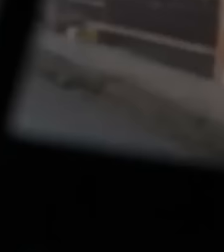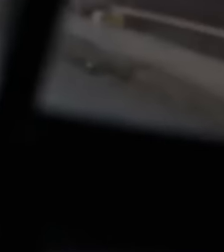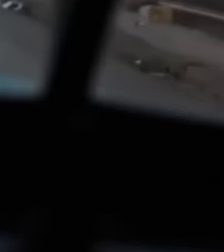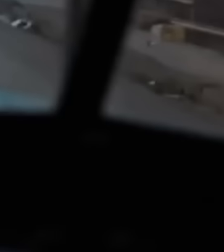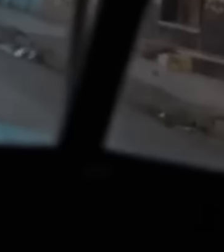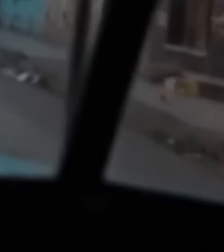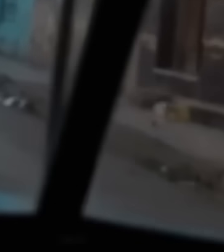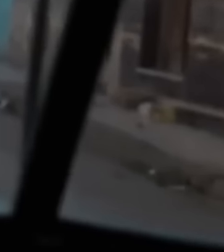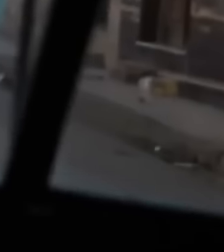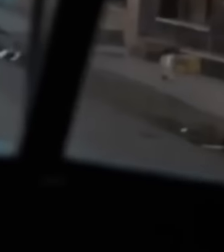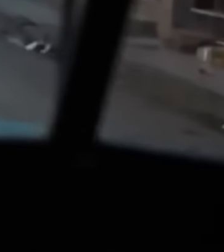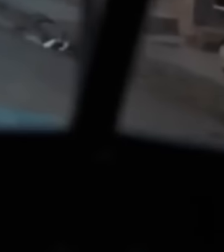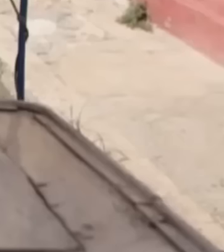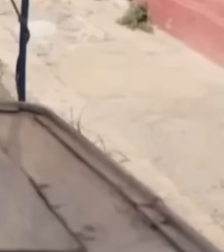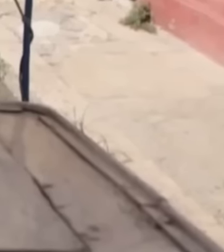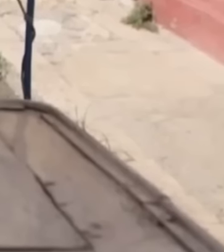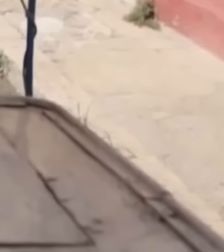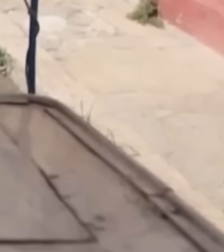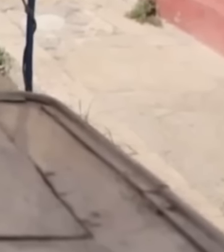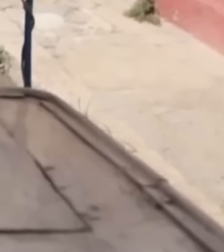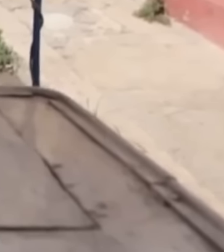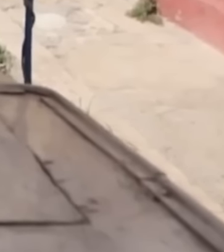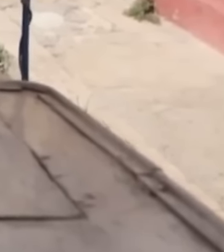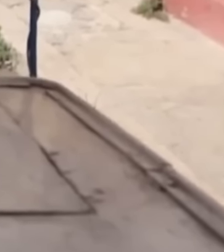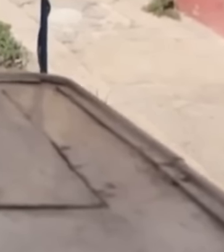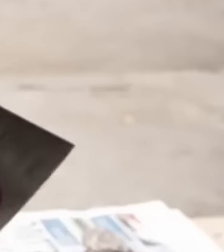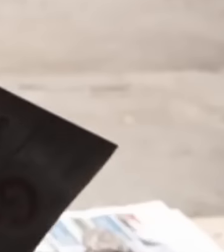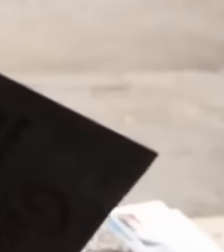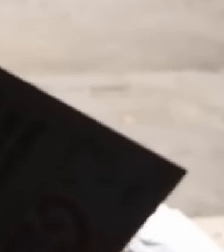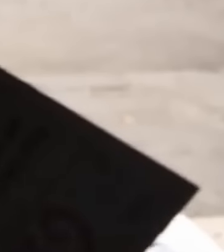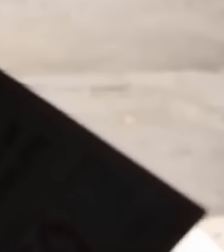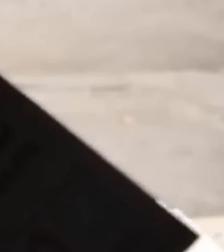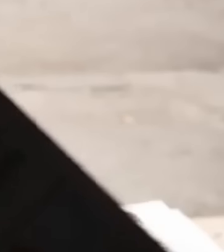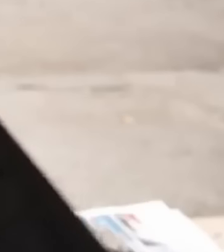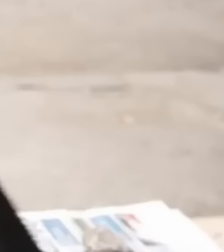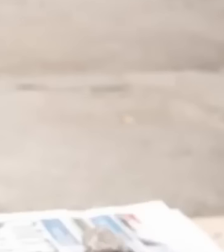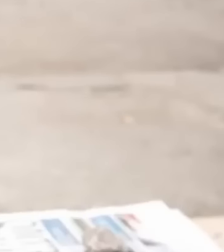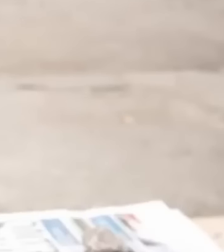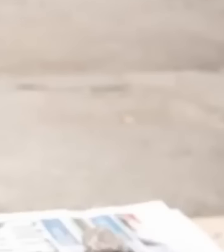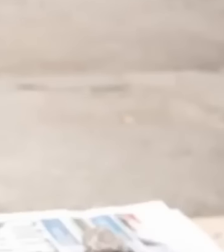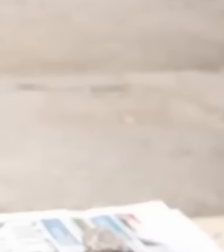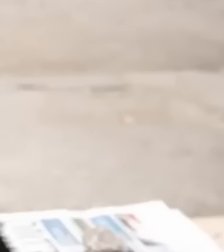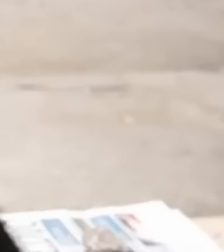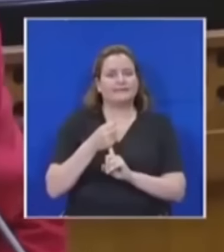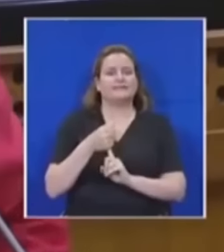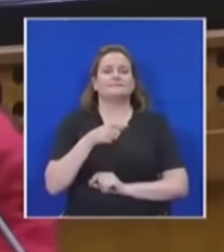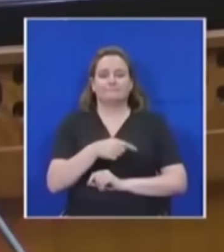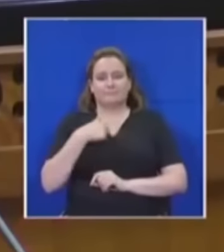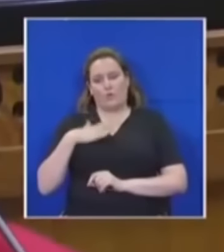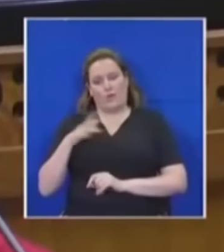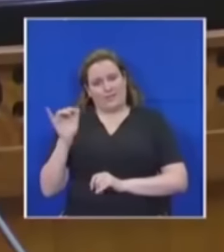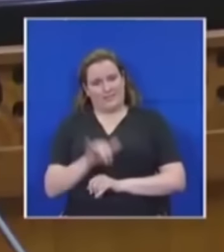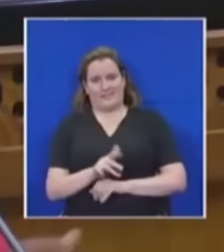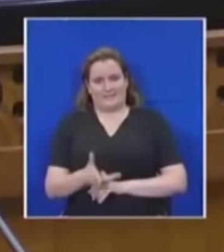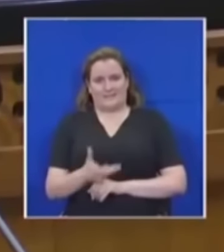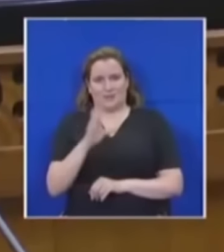markets with dangerous activities. But in Cuba, people sell illegal popsicles or newspapers, not to get rich, but just to survive. We want